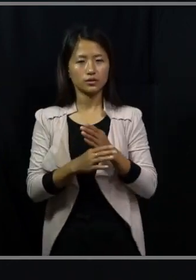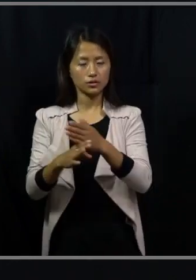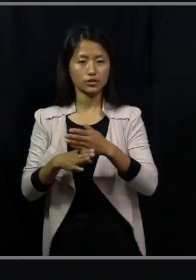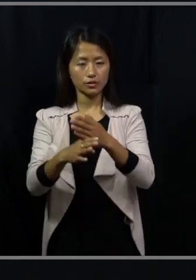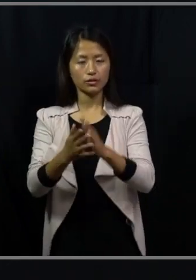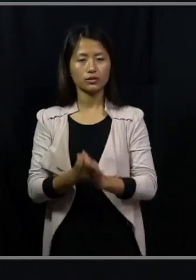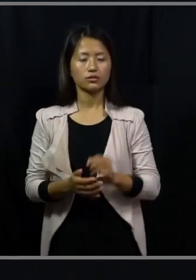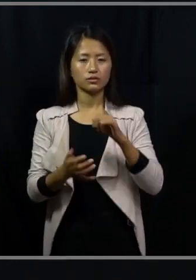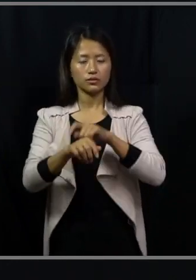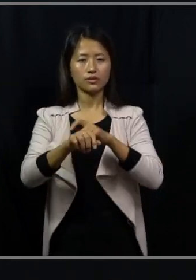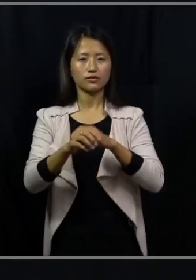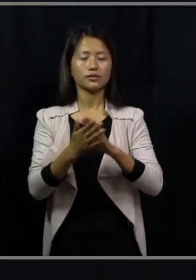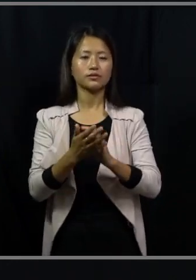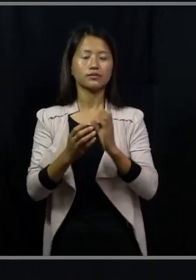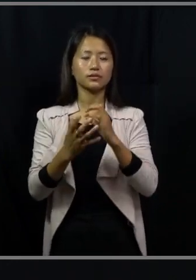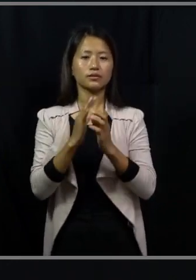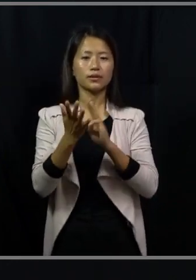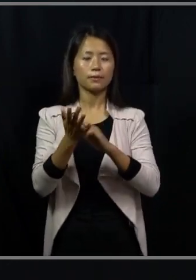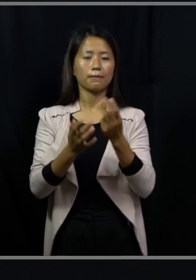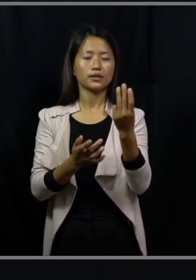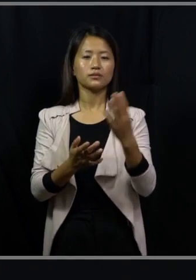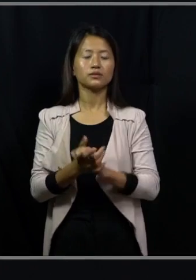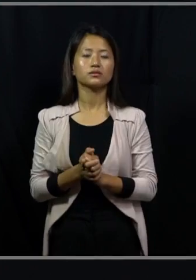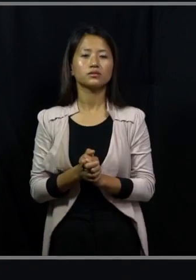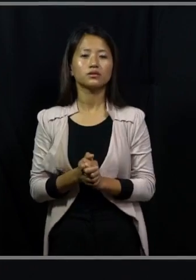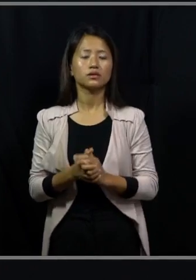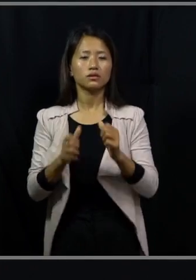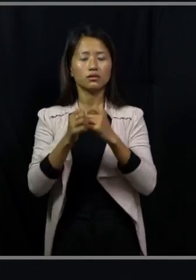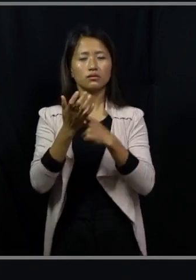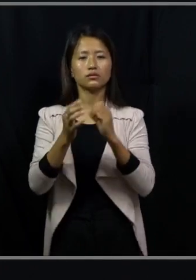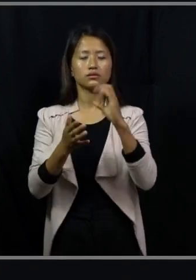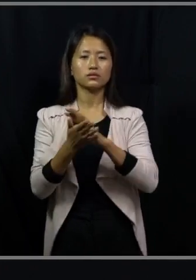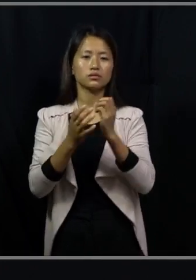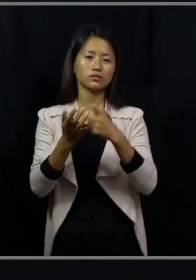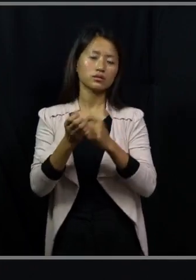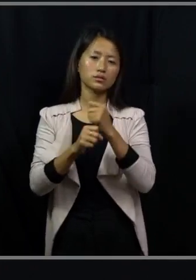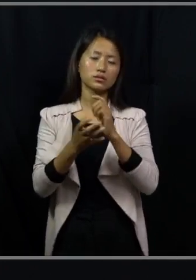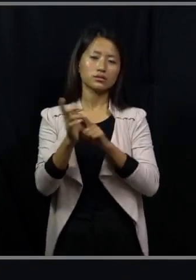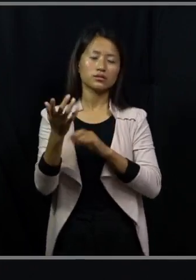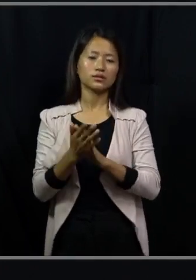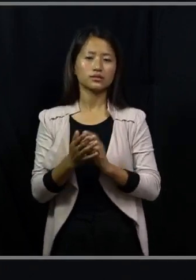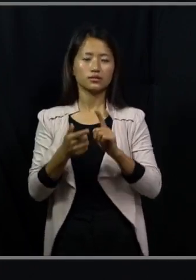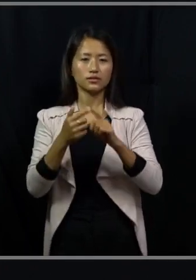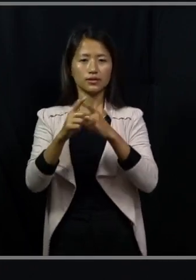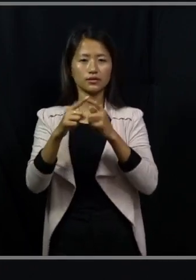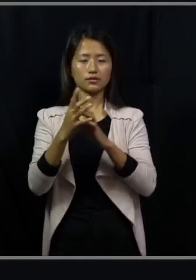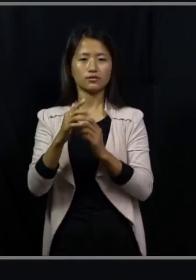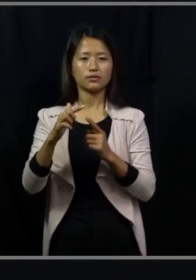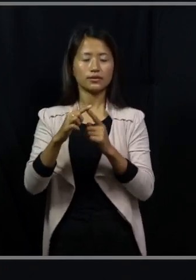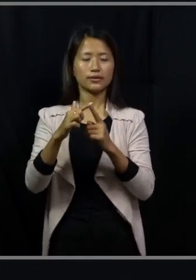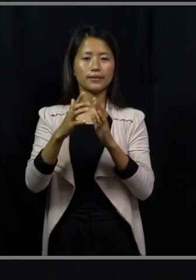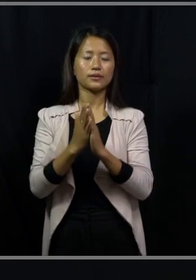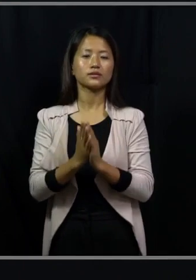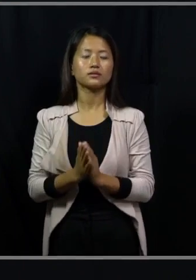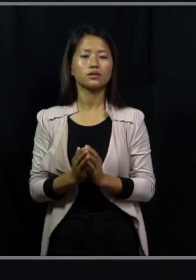contribution about the time reckoning and also mathematics. The archaeologists, they have excavated the tables